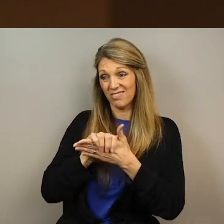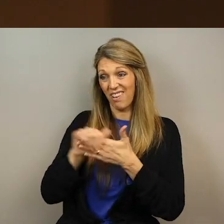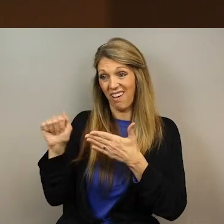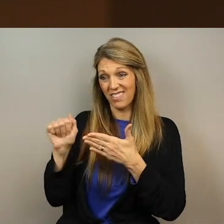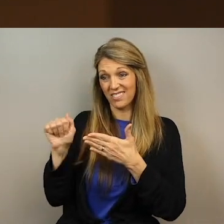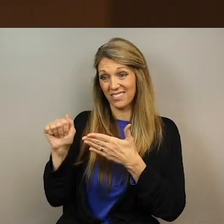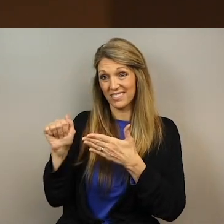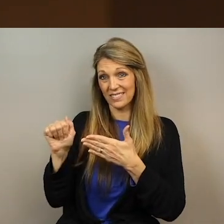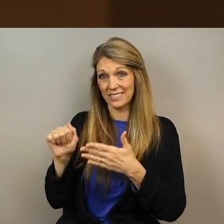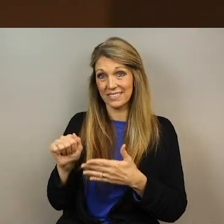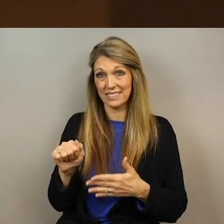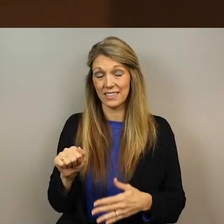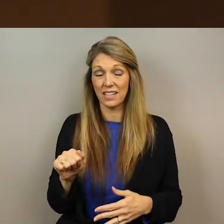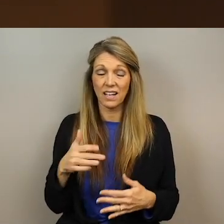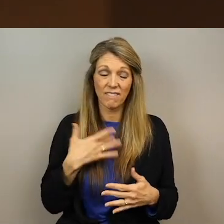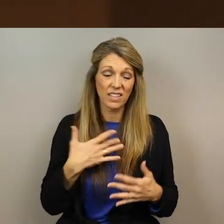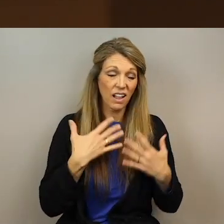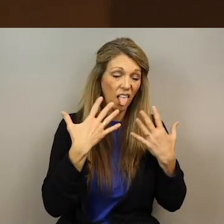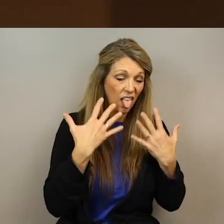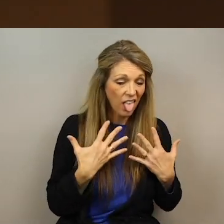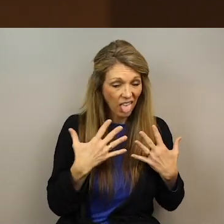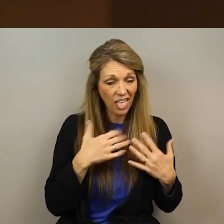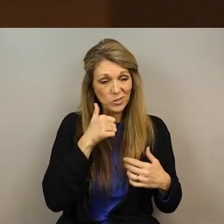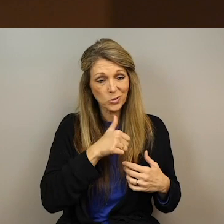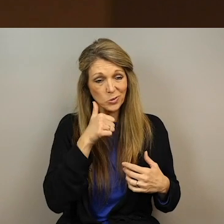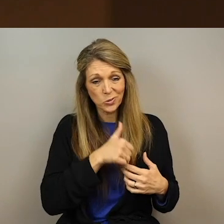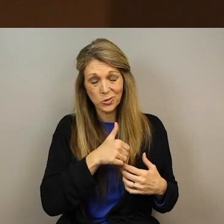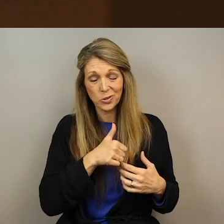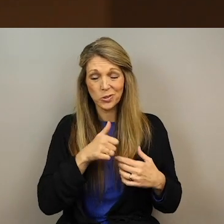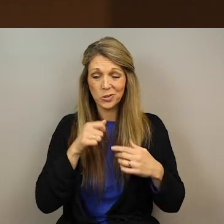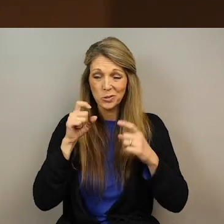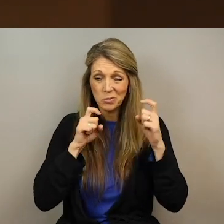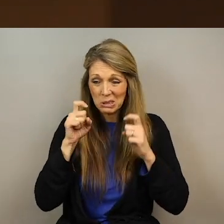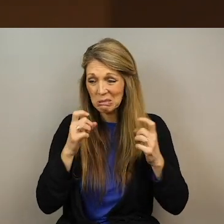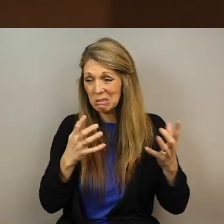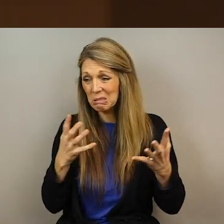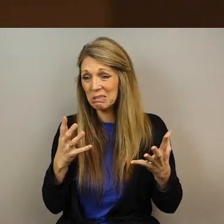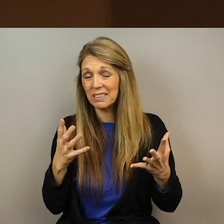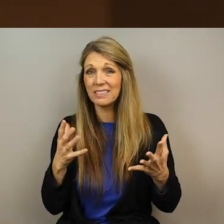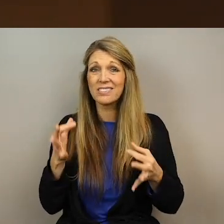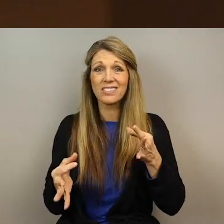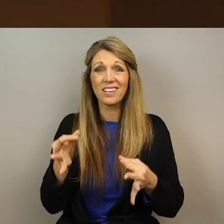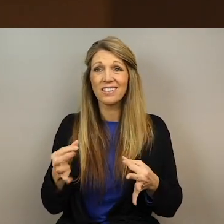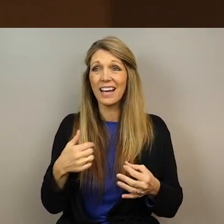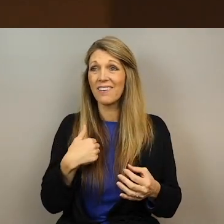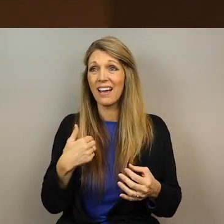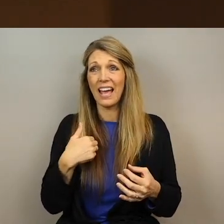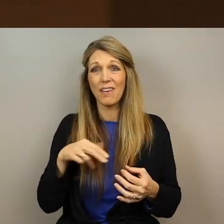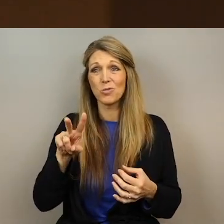$200. A stricken and heartbroken look came across the young lady's face, and she said, "Judge, I don't